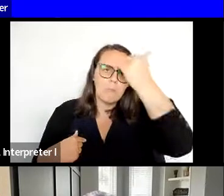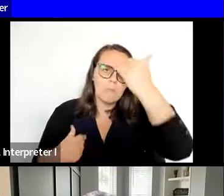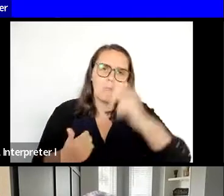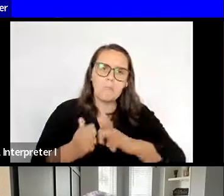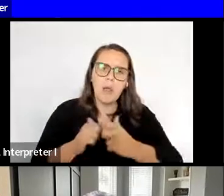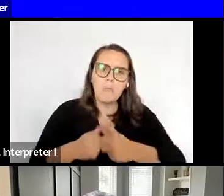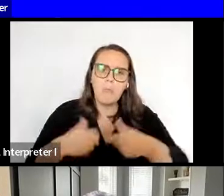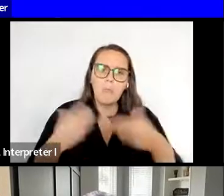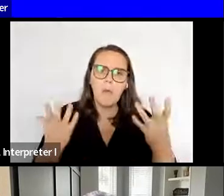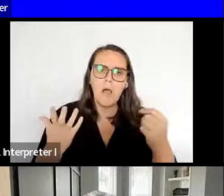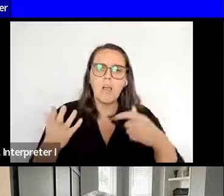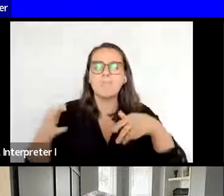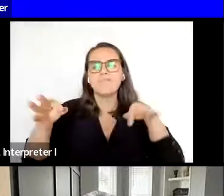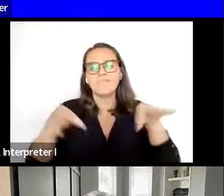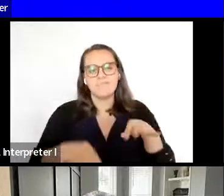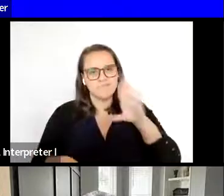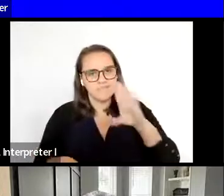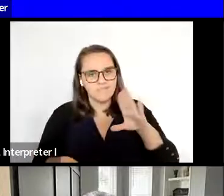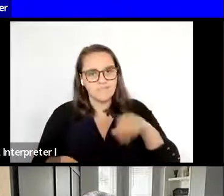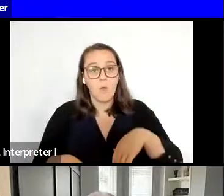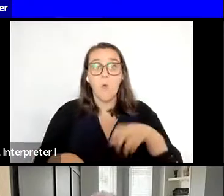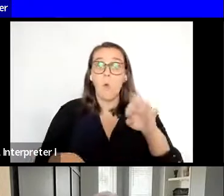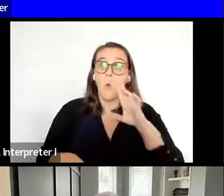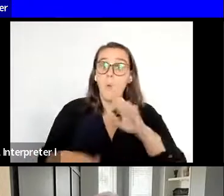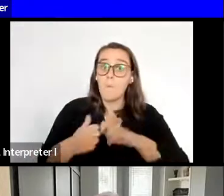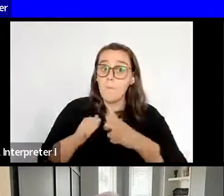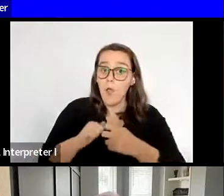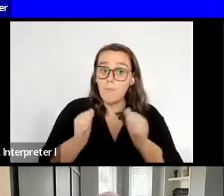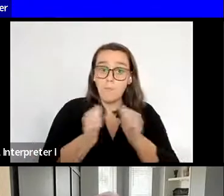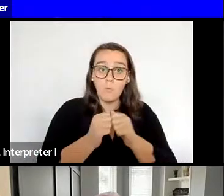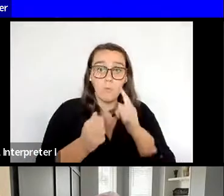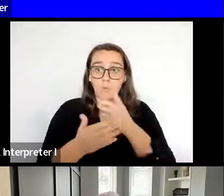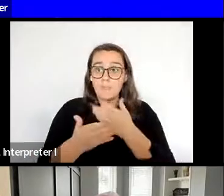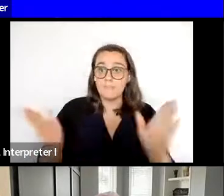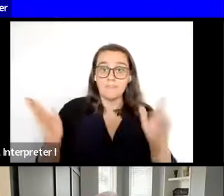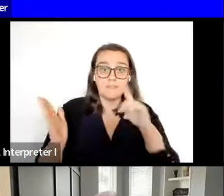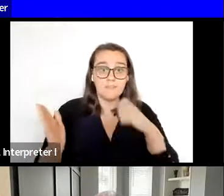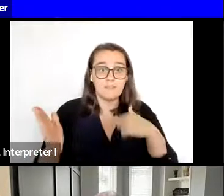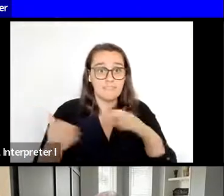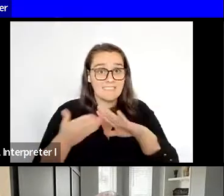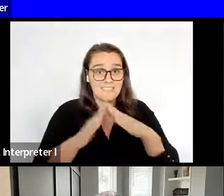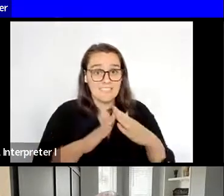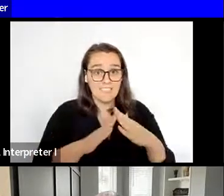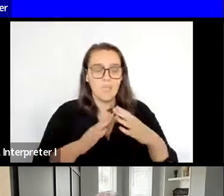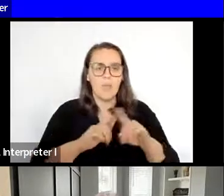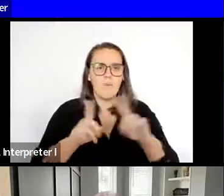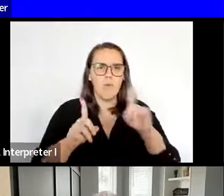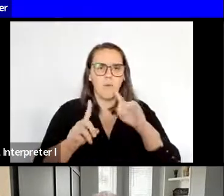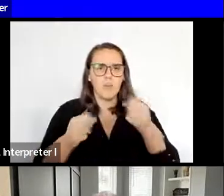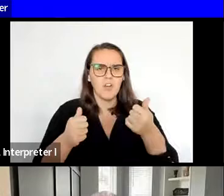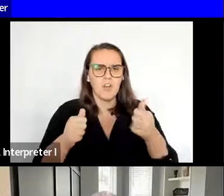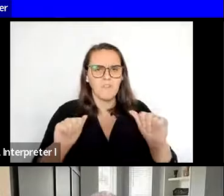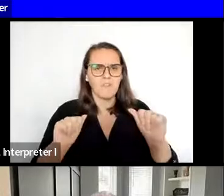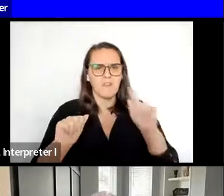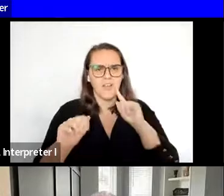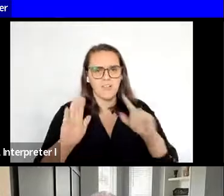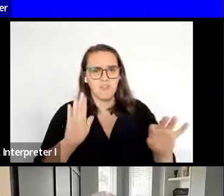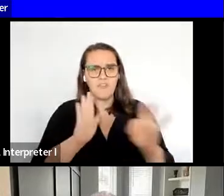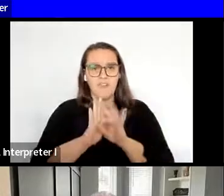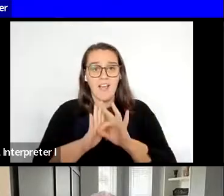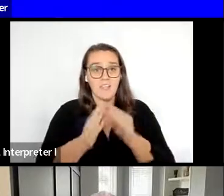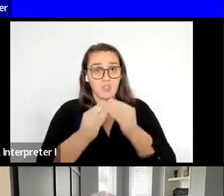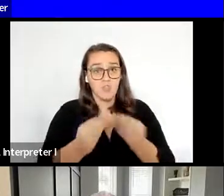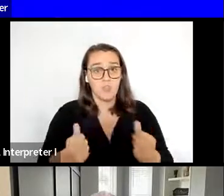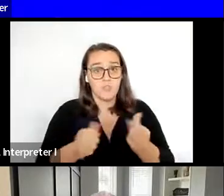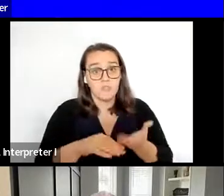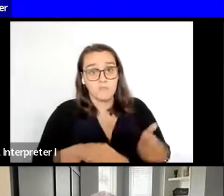or the problem with citywide is. And so what we're doing is we're finding solutions that make it more difficult to drive.